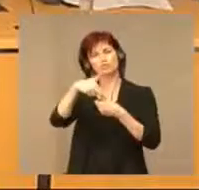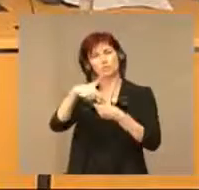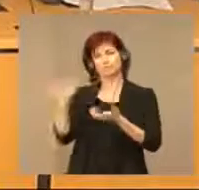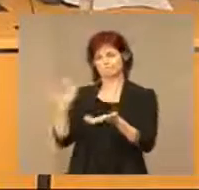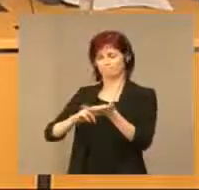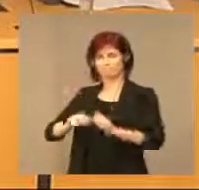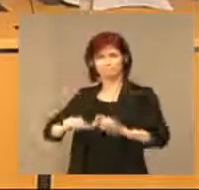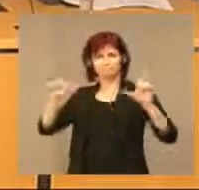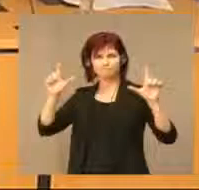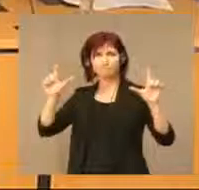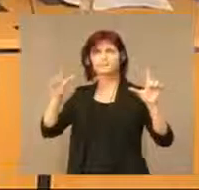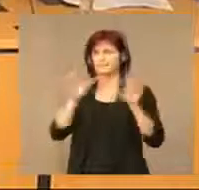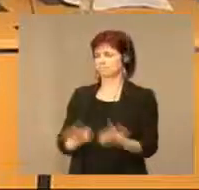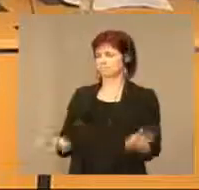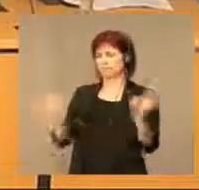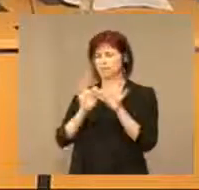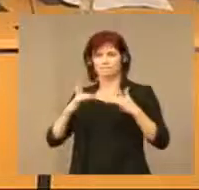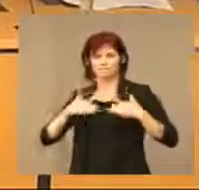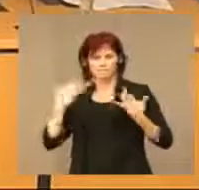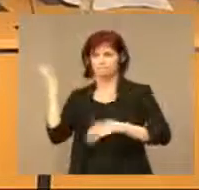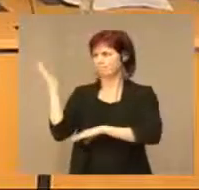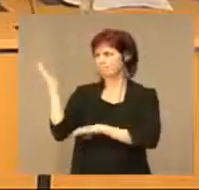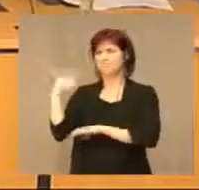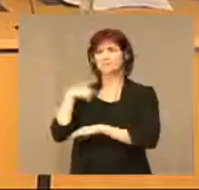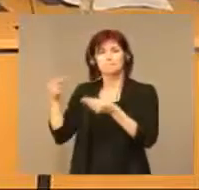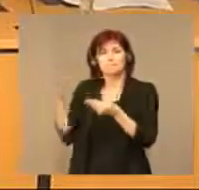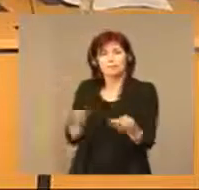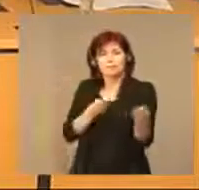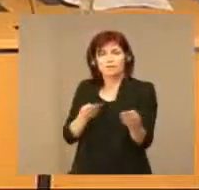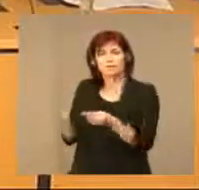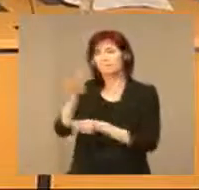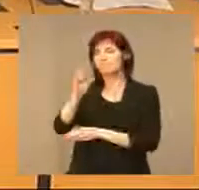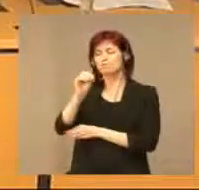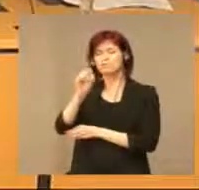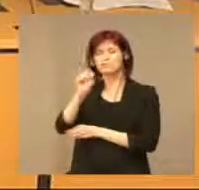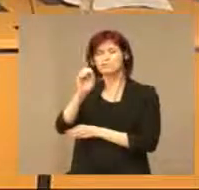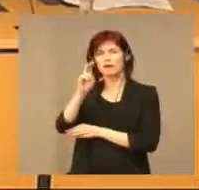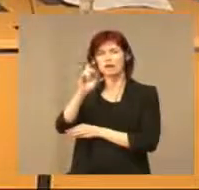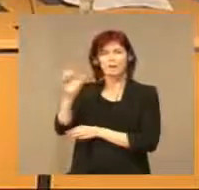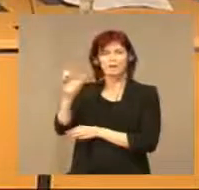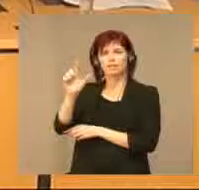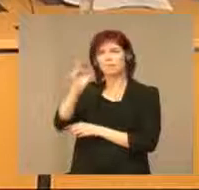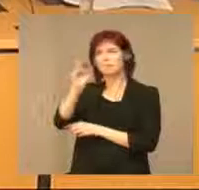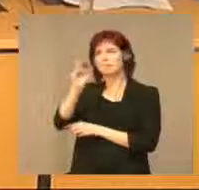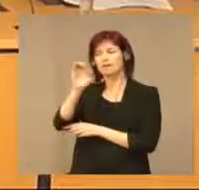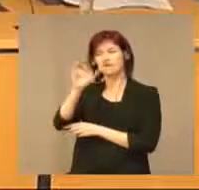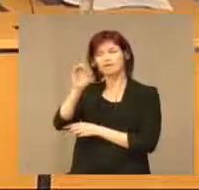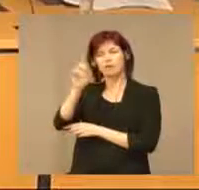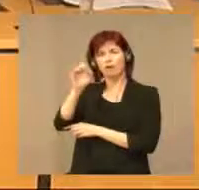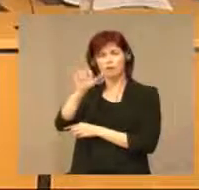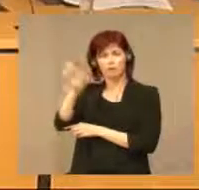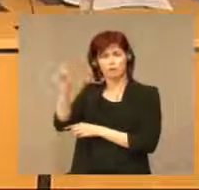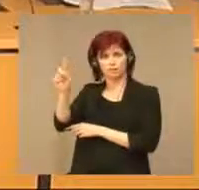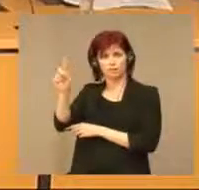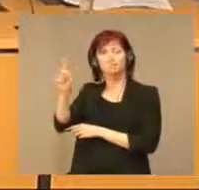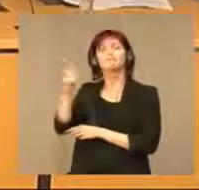very important event. I'm your moderator. I'm Dr. Roselma McDonald. I'm from Akwesasne. The purpose of this